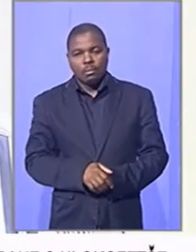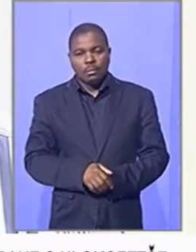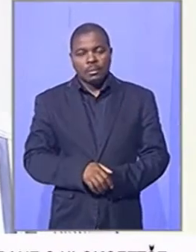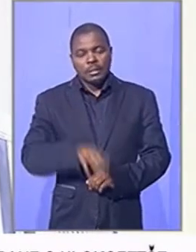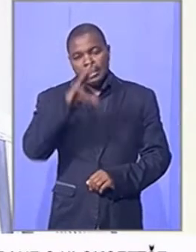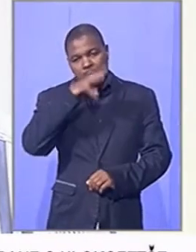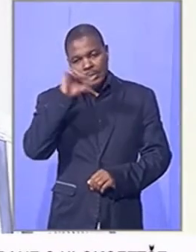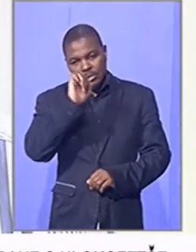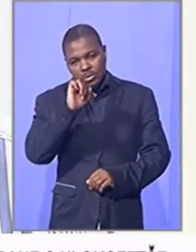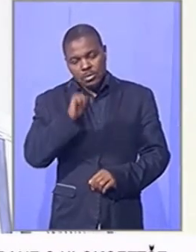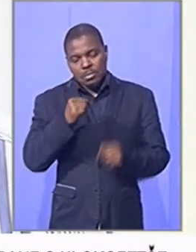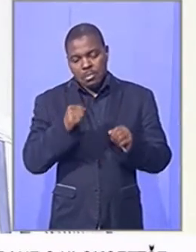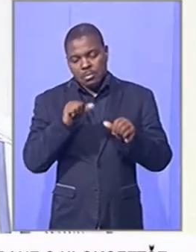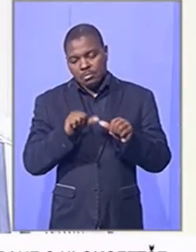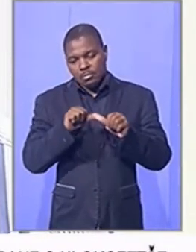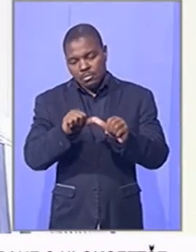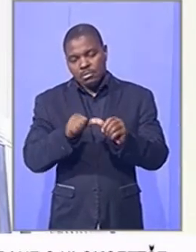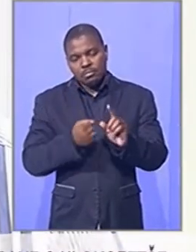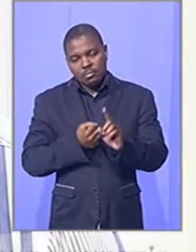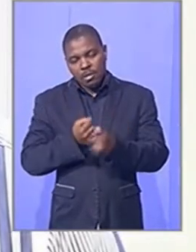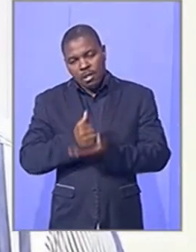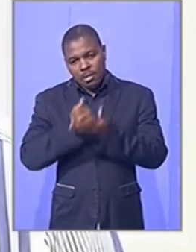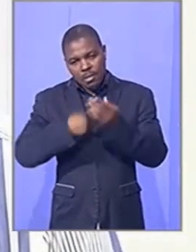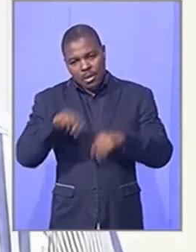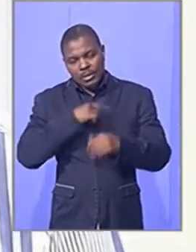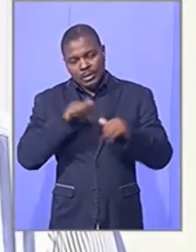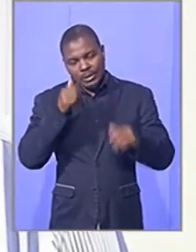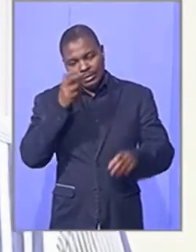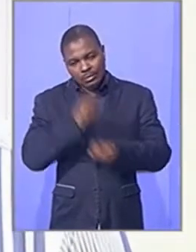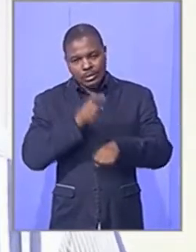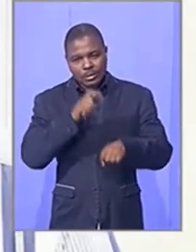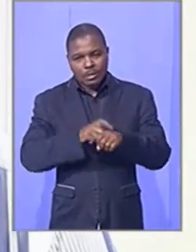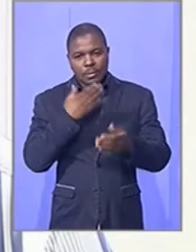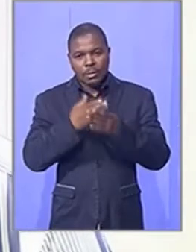spirit prevail on us to overcome such difficult period